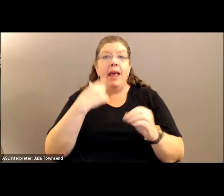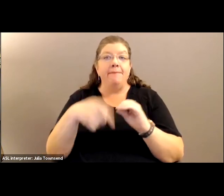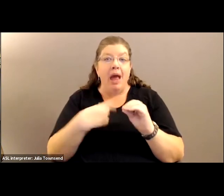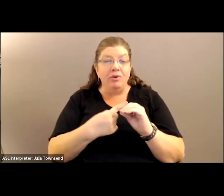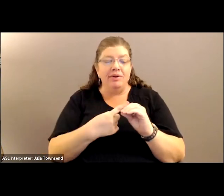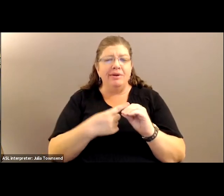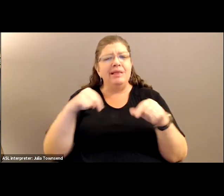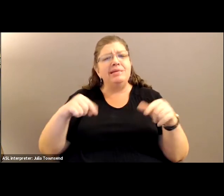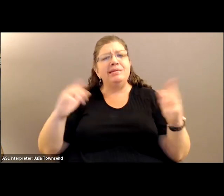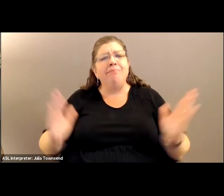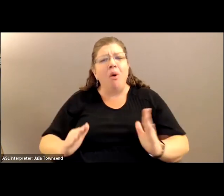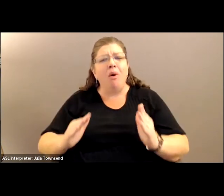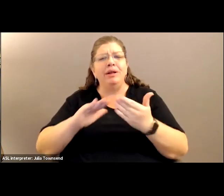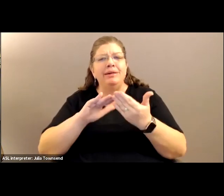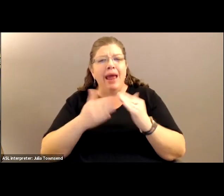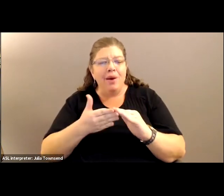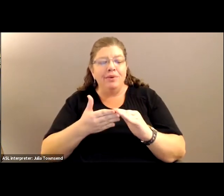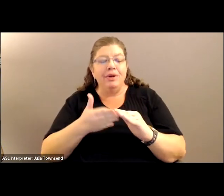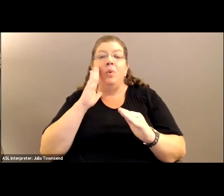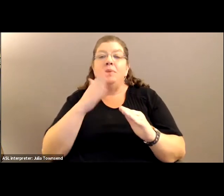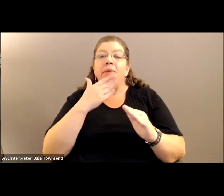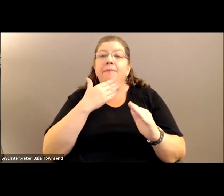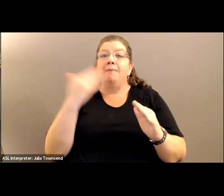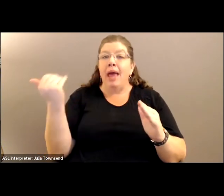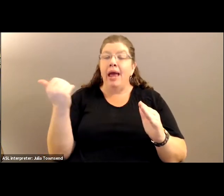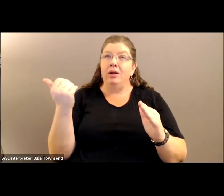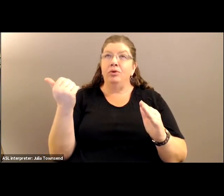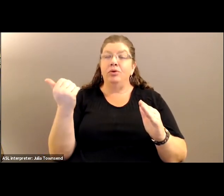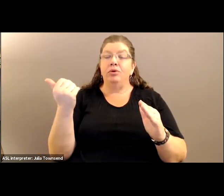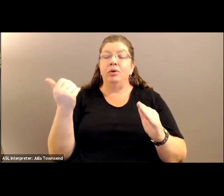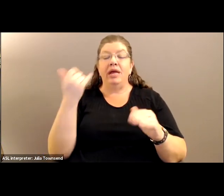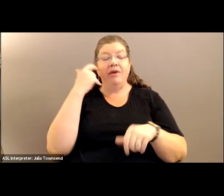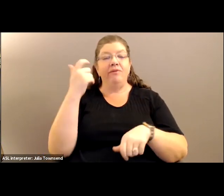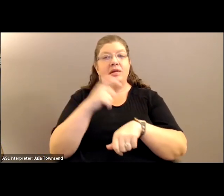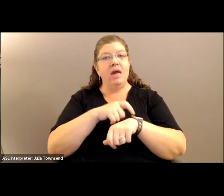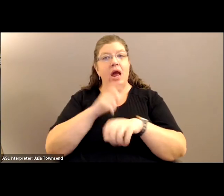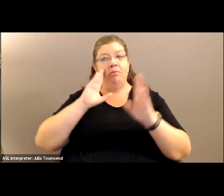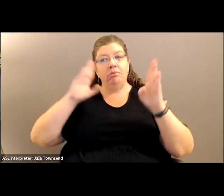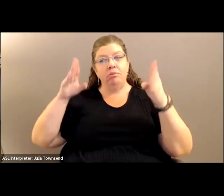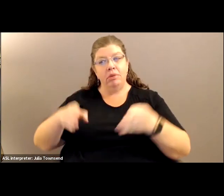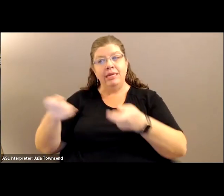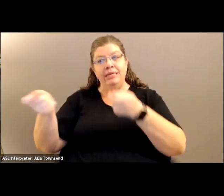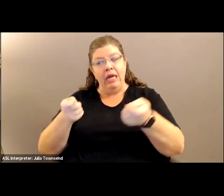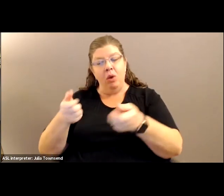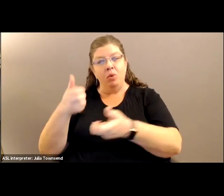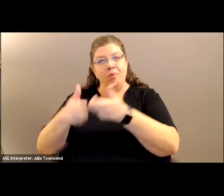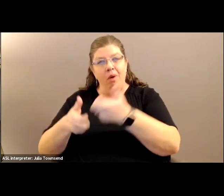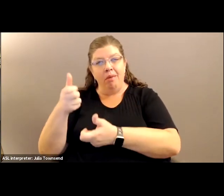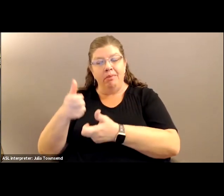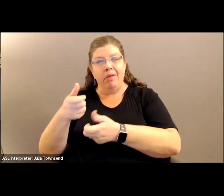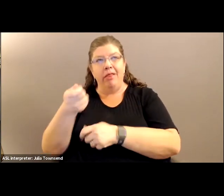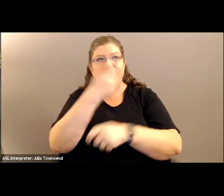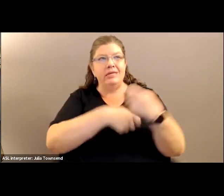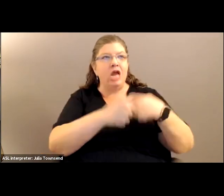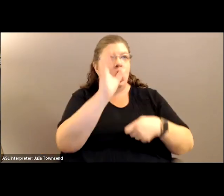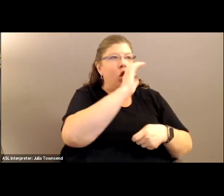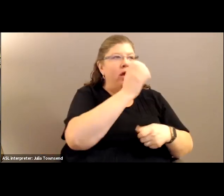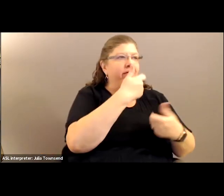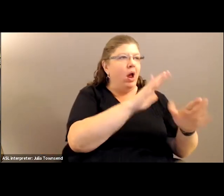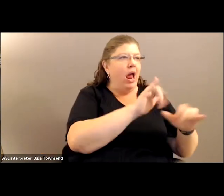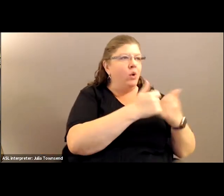small town and i think it would be better time spent dealing with the problem than looking for a way to protect yourself from